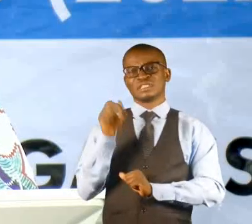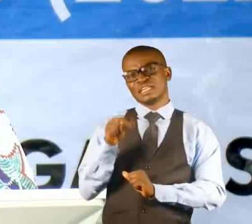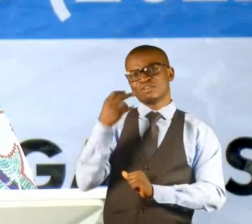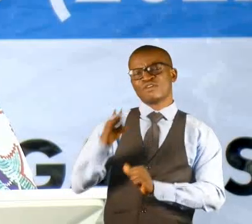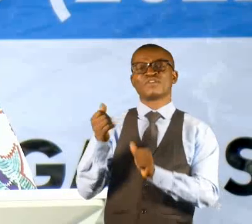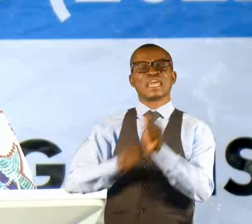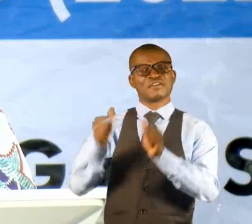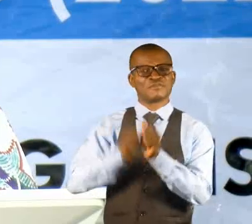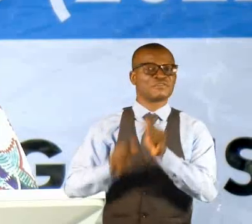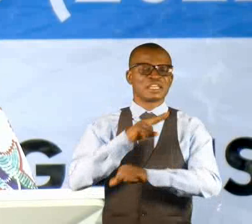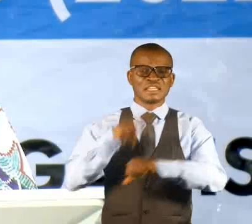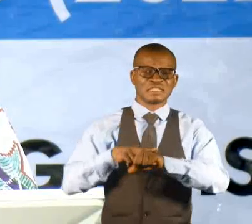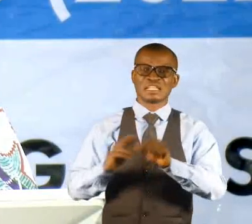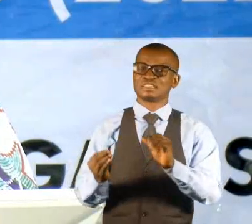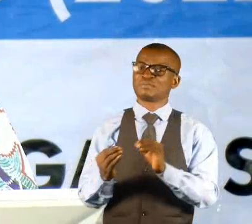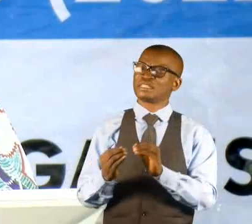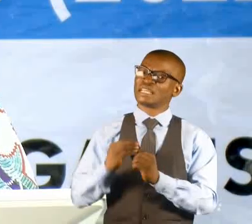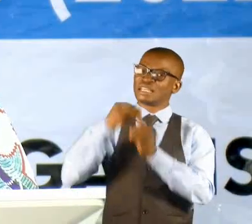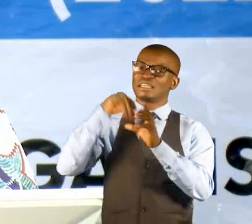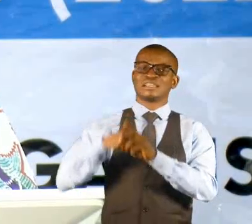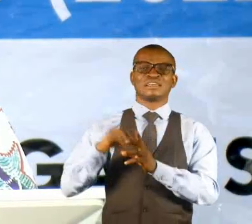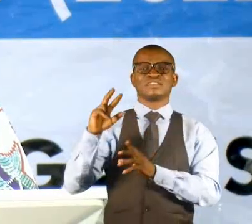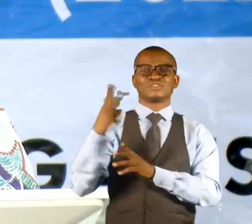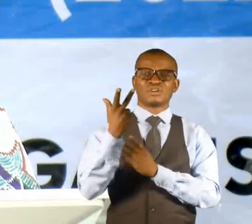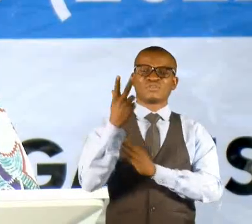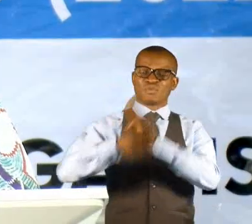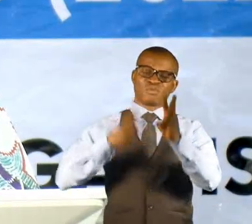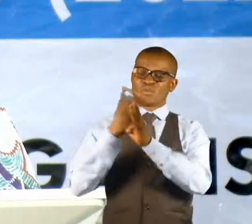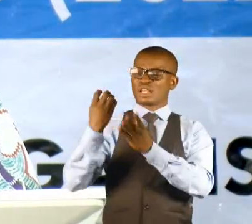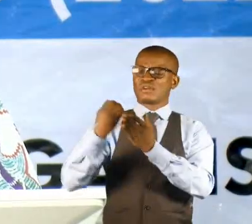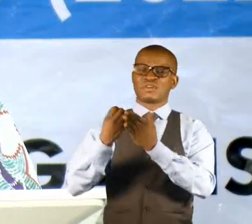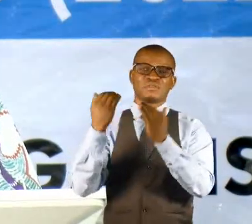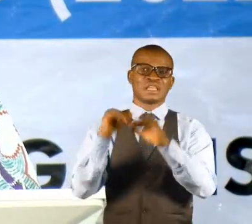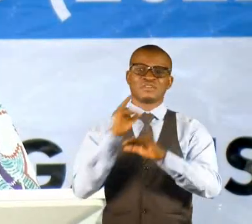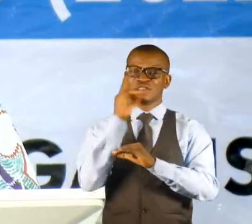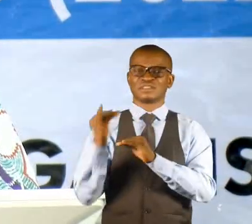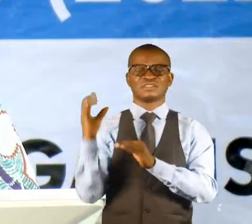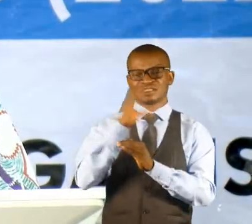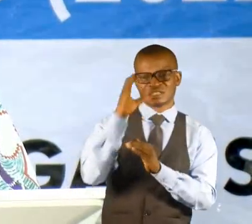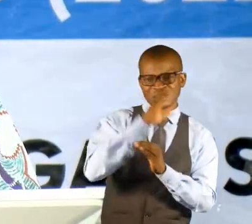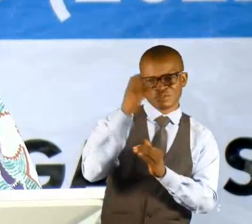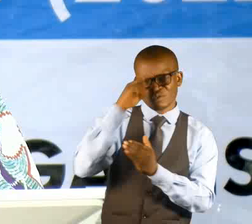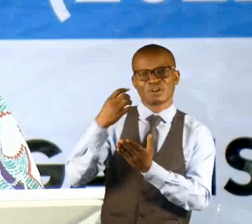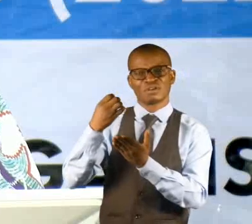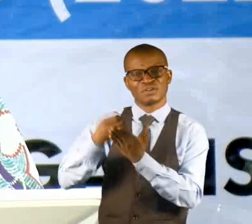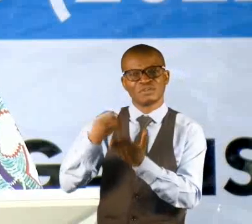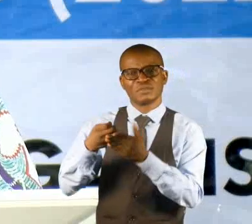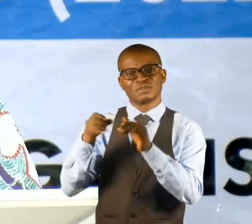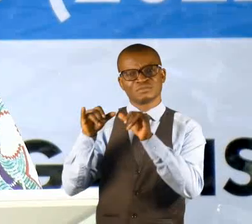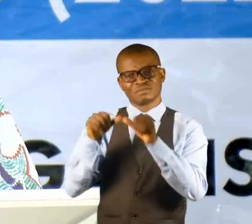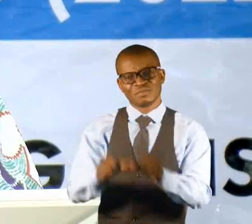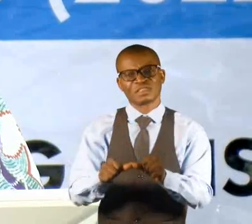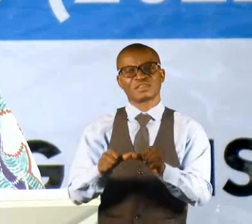need of every nation, especially in third world economies, is the search for economic stability, well-being